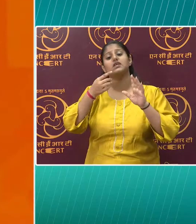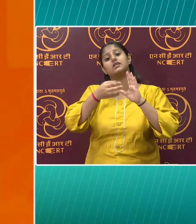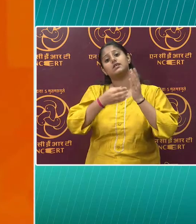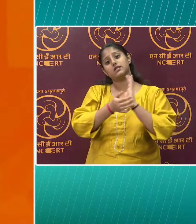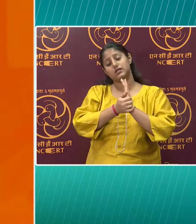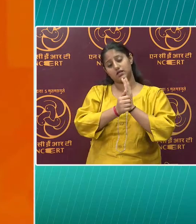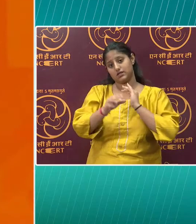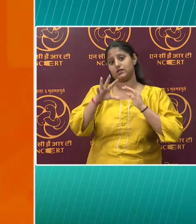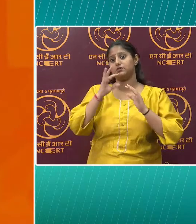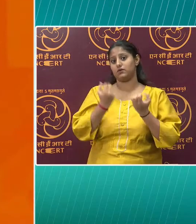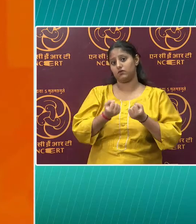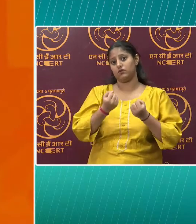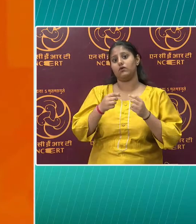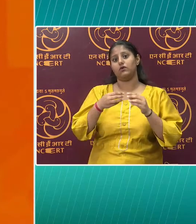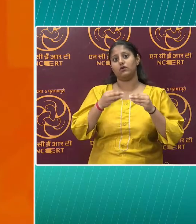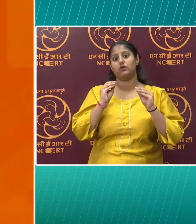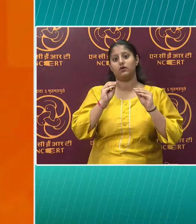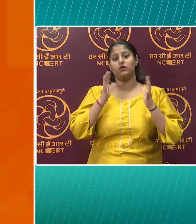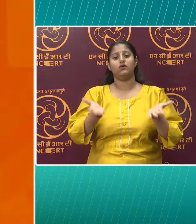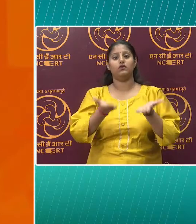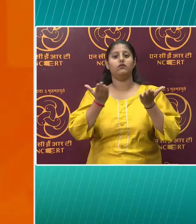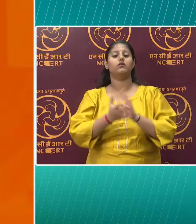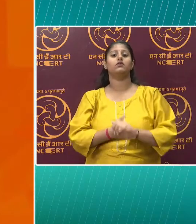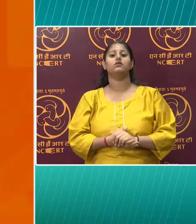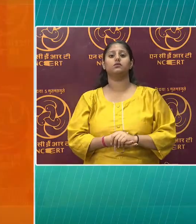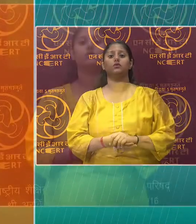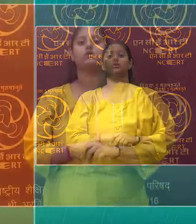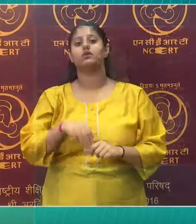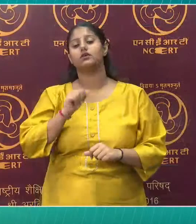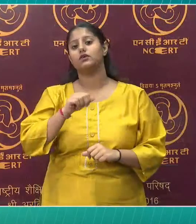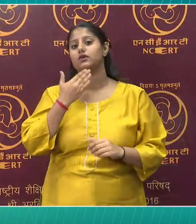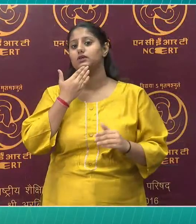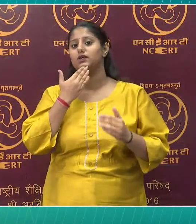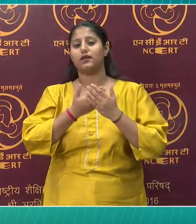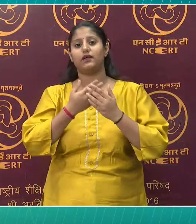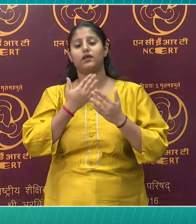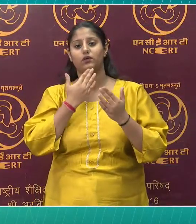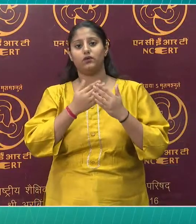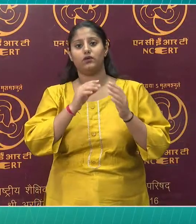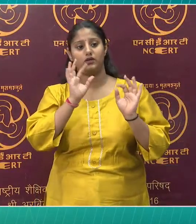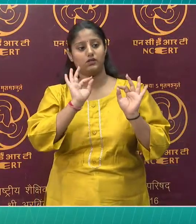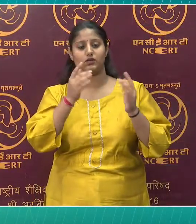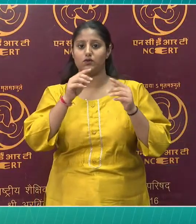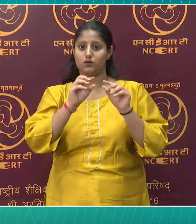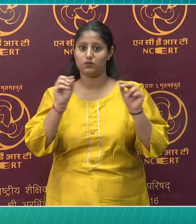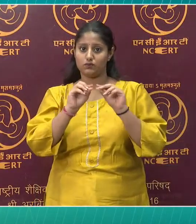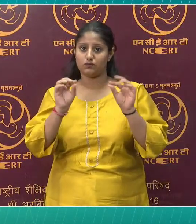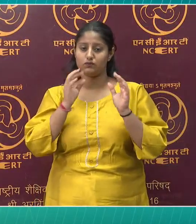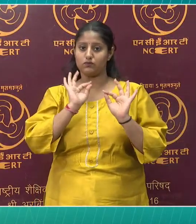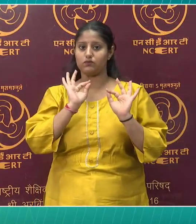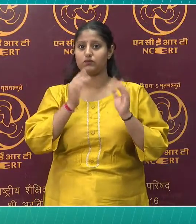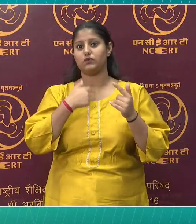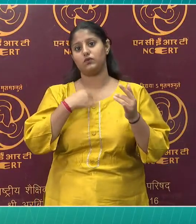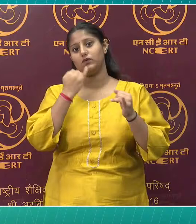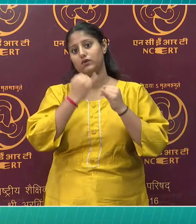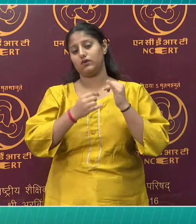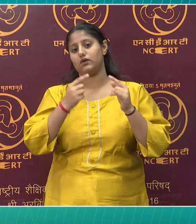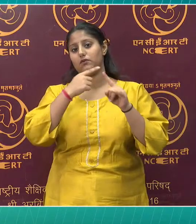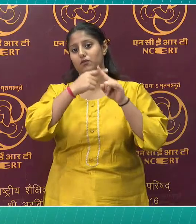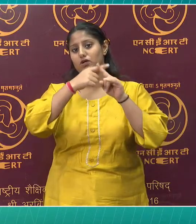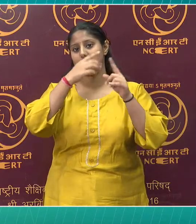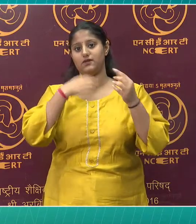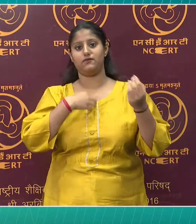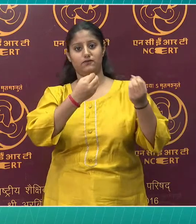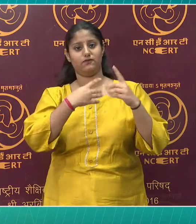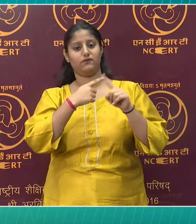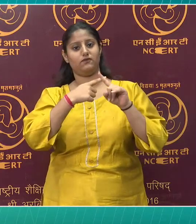attitude, a positive attitude. Right. Or That's the a very good message, sir, that we Yes, should have a positive attitude